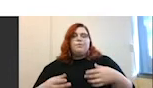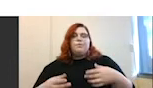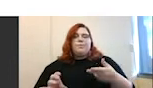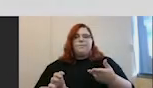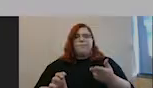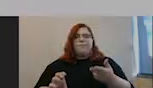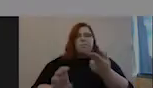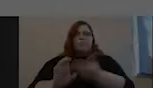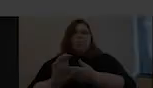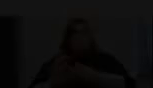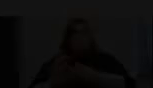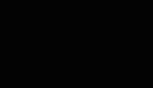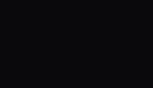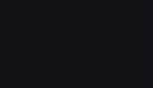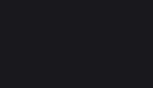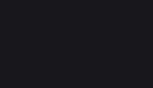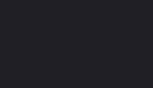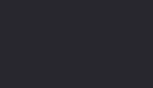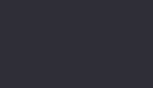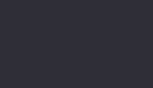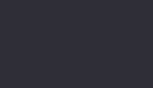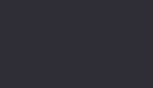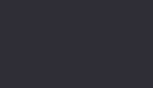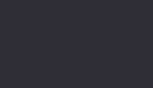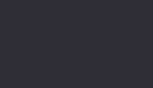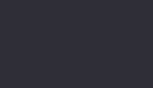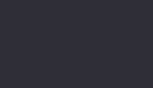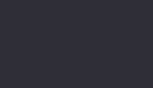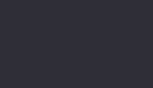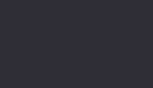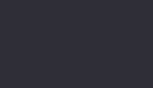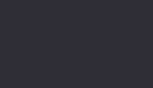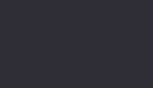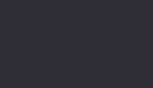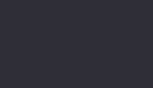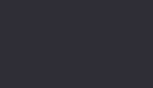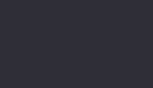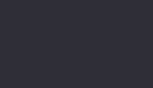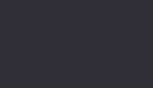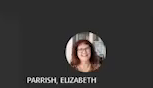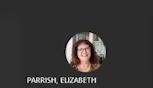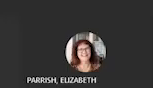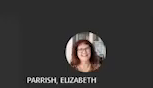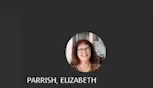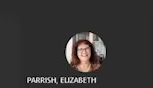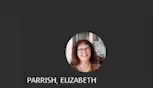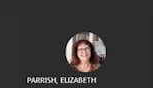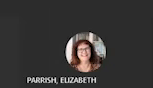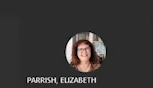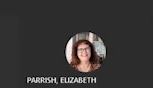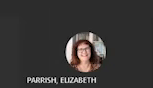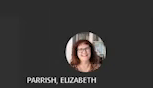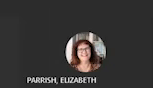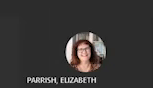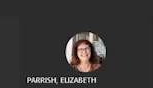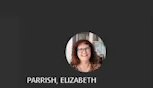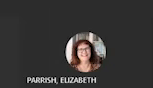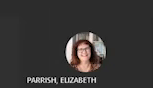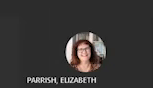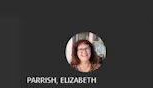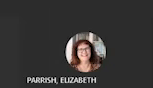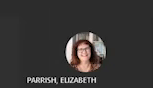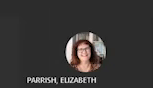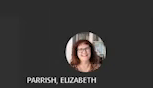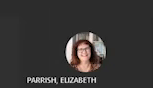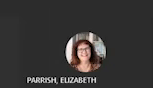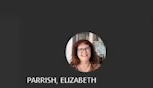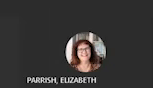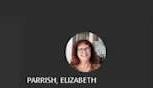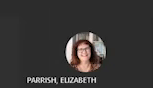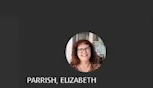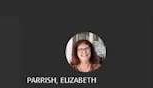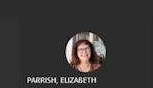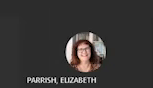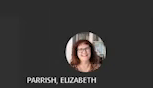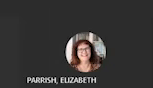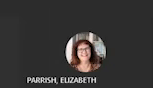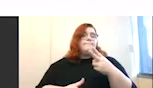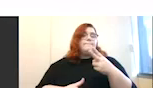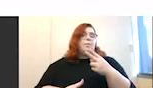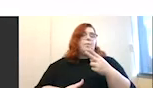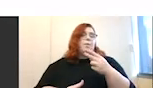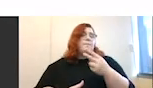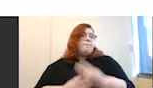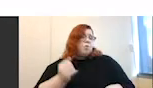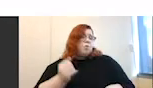choices. And depending on what the writing structures, both at the sentence level as well as